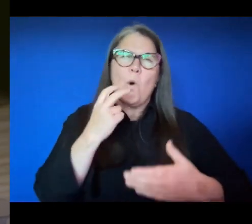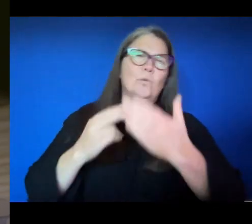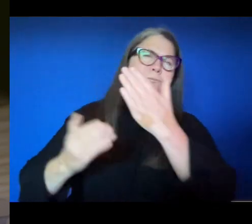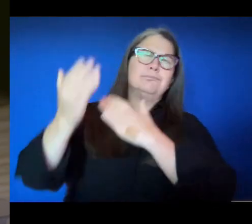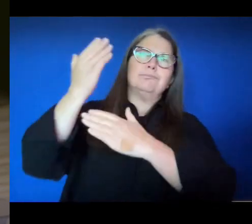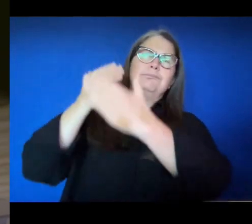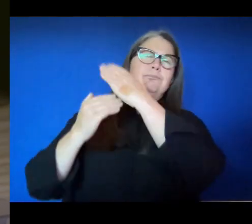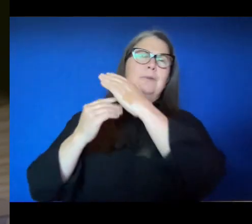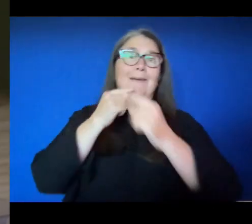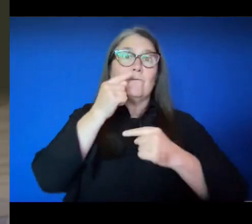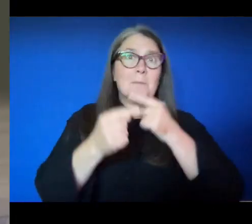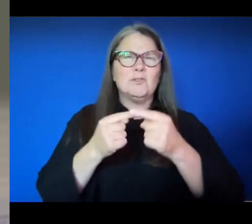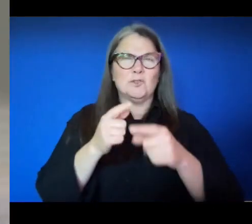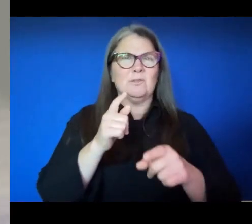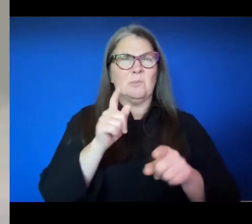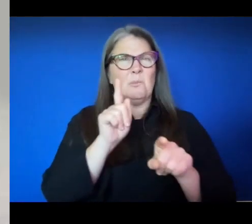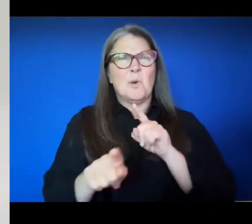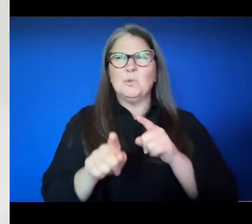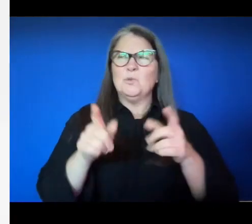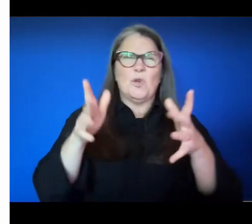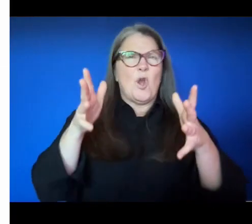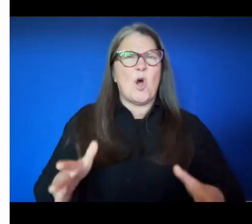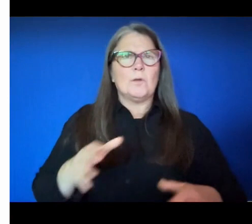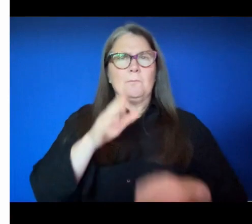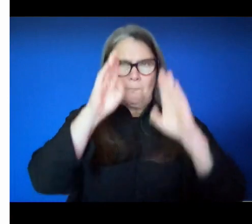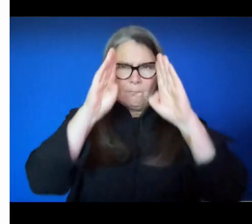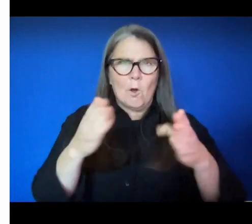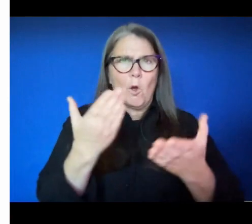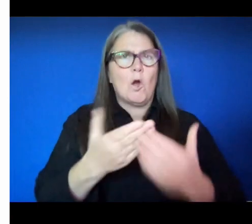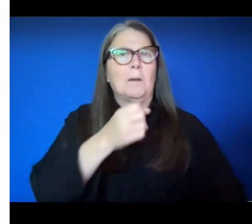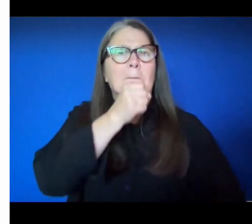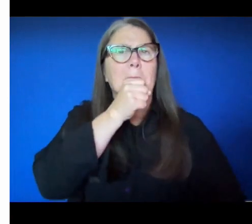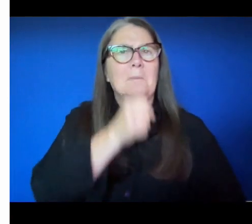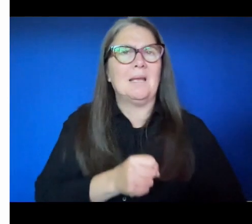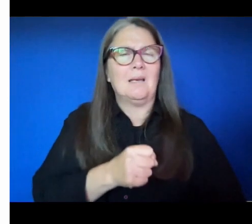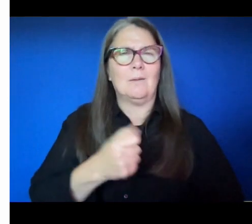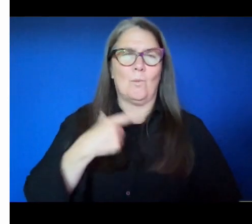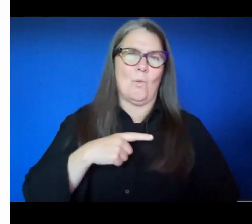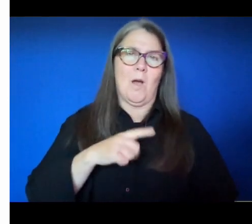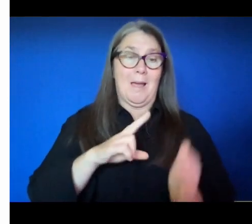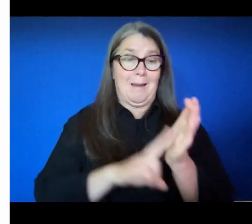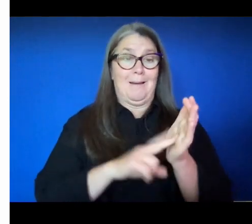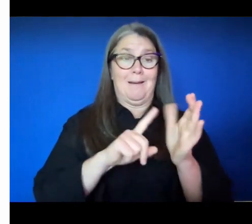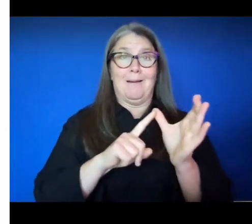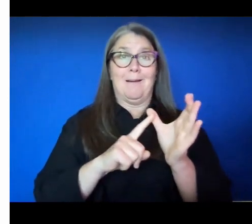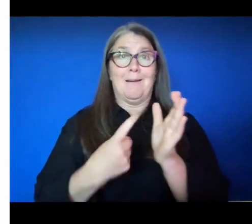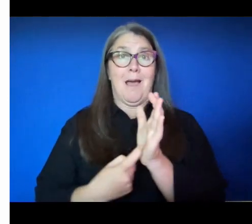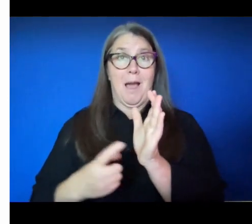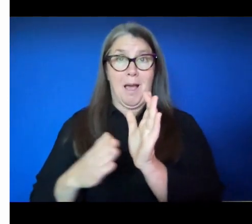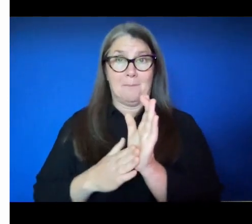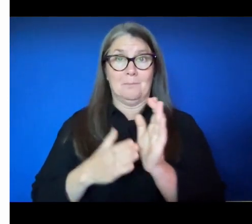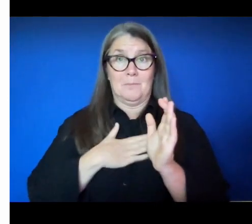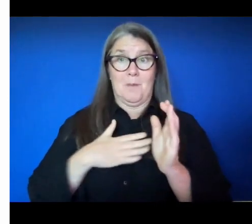male focused, because a lot of the imagery from around Naarm, where I live, which